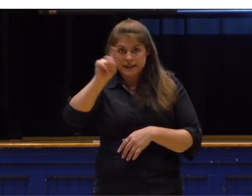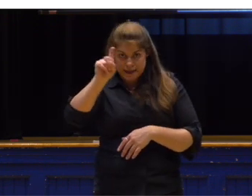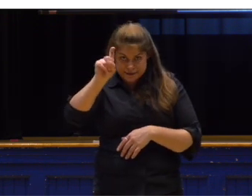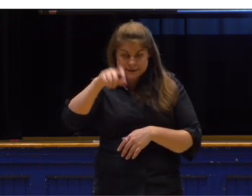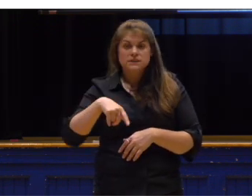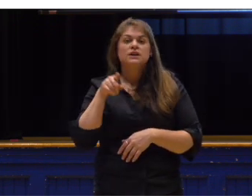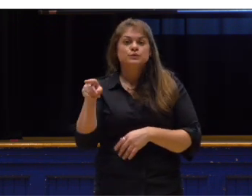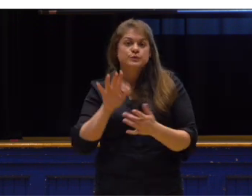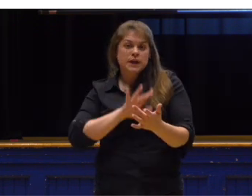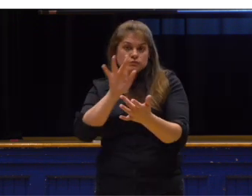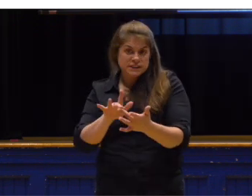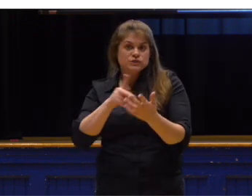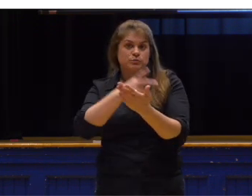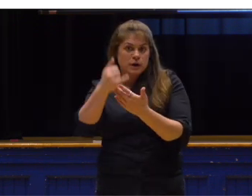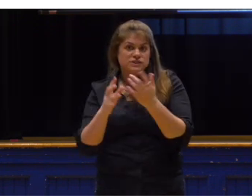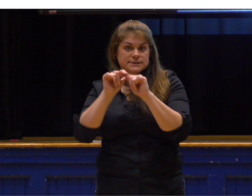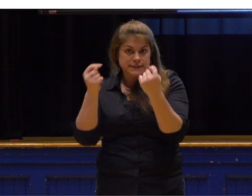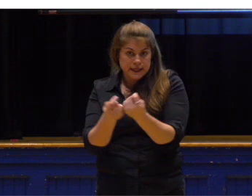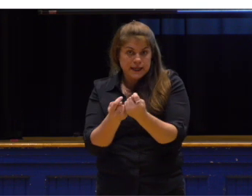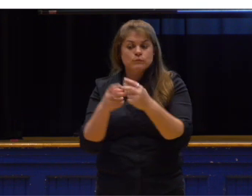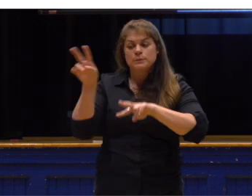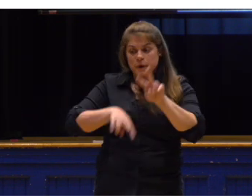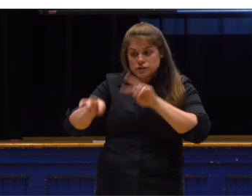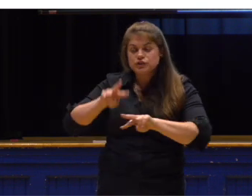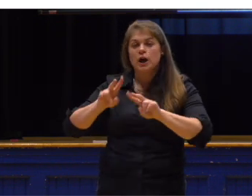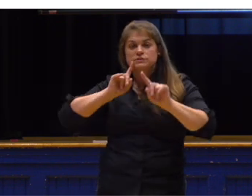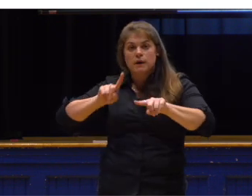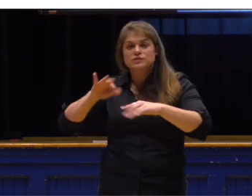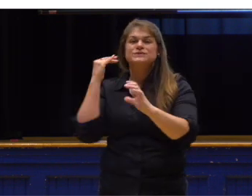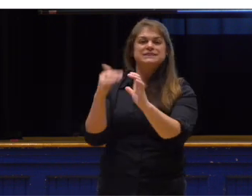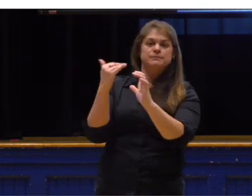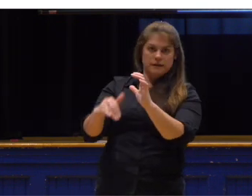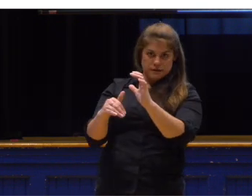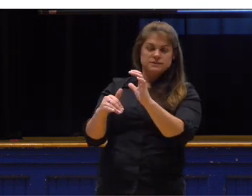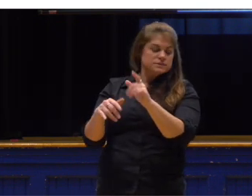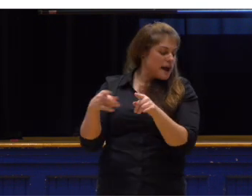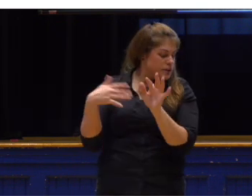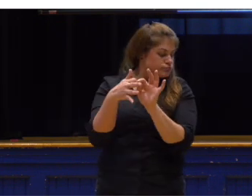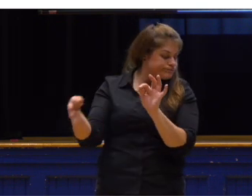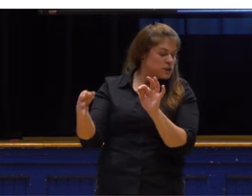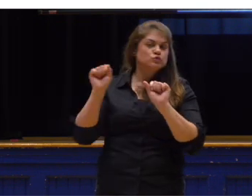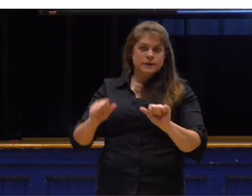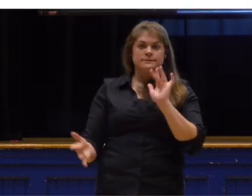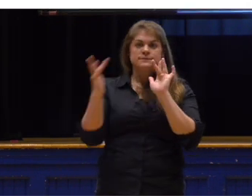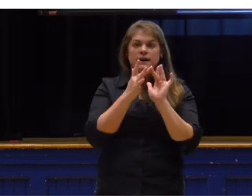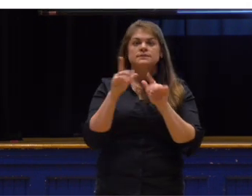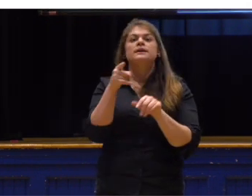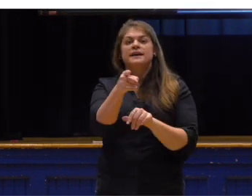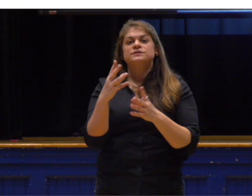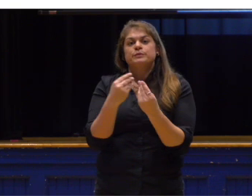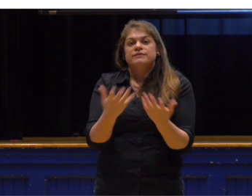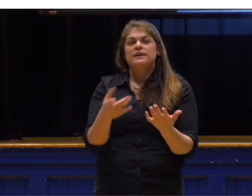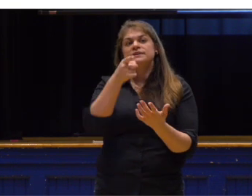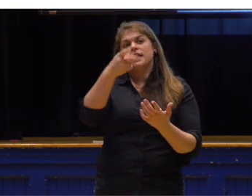dot.state.ma.us, where you can reach the project team. We monitor and respond to that email account regularly, and all of that information is contained on a handout